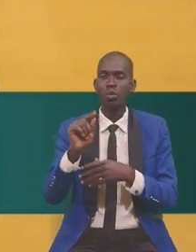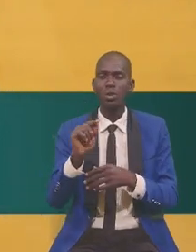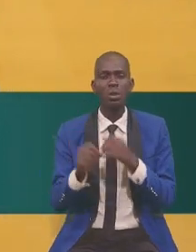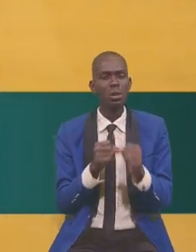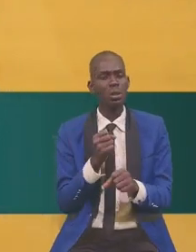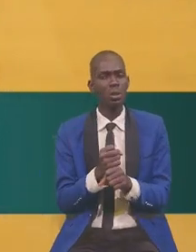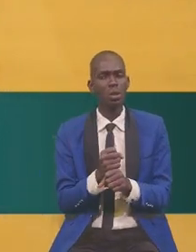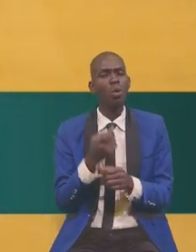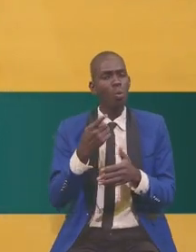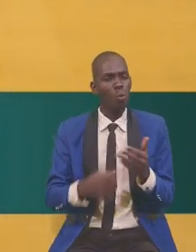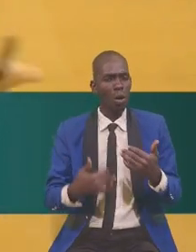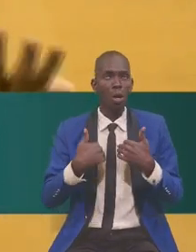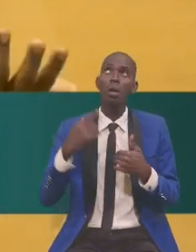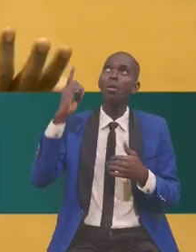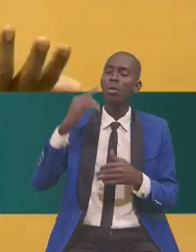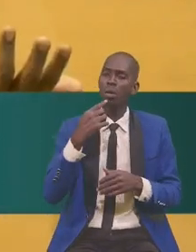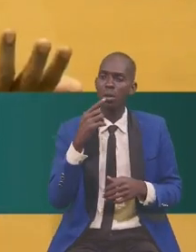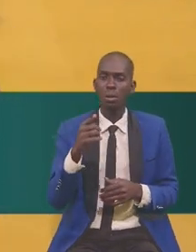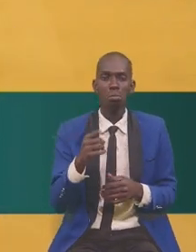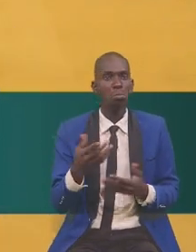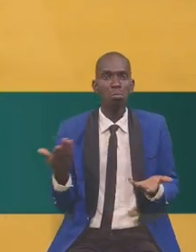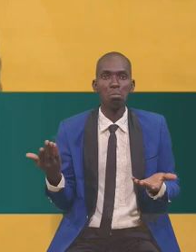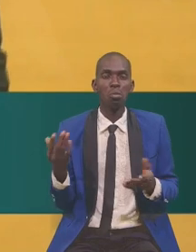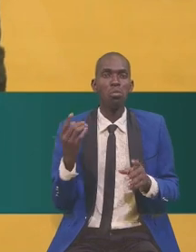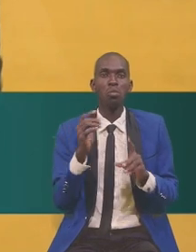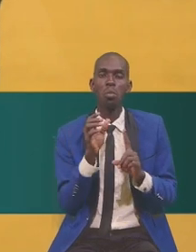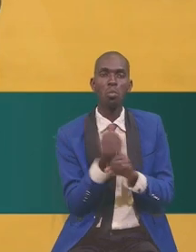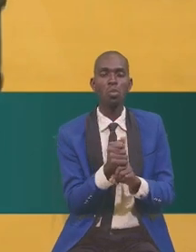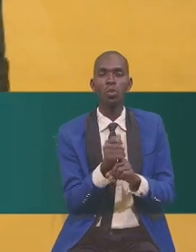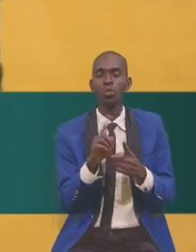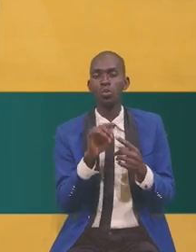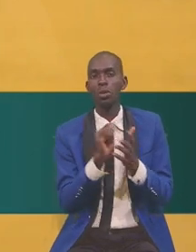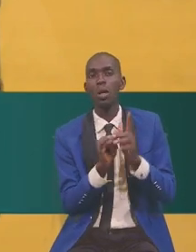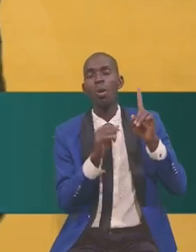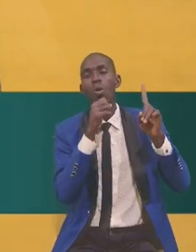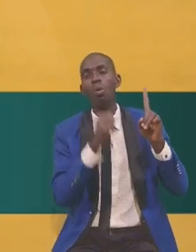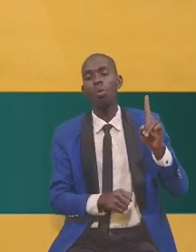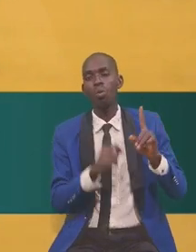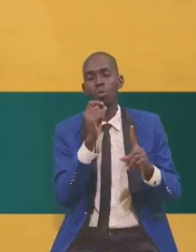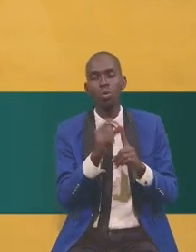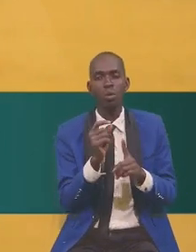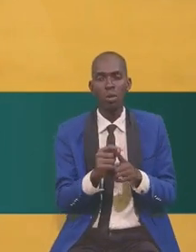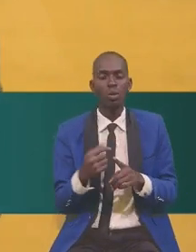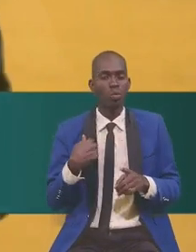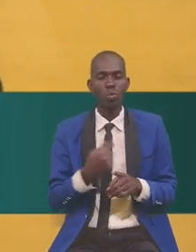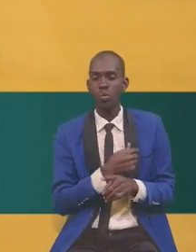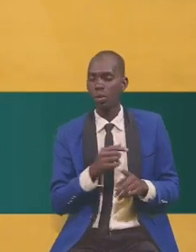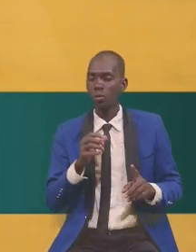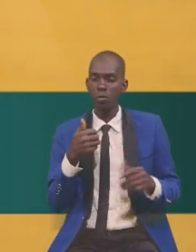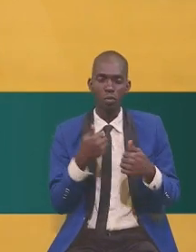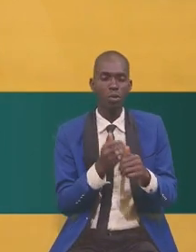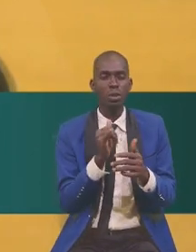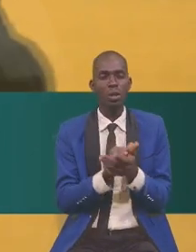God told you? Nothing else. And so we're still in that local